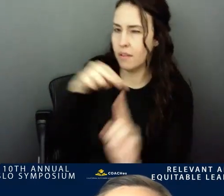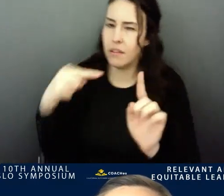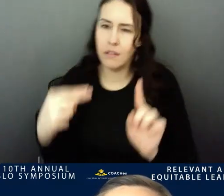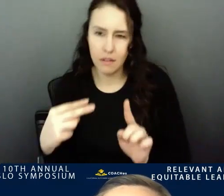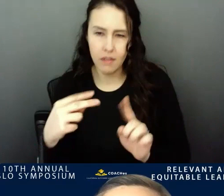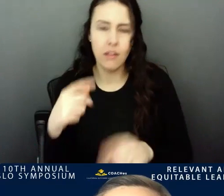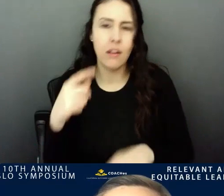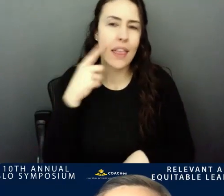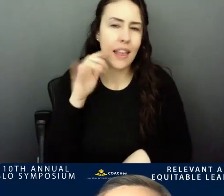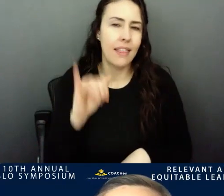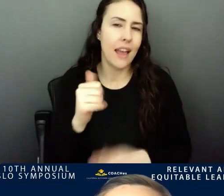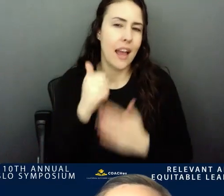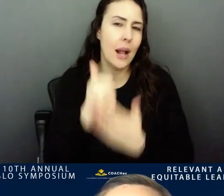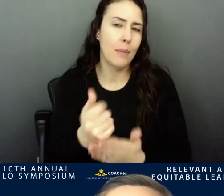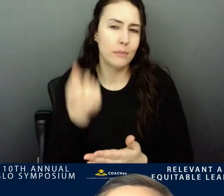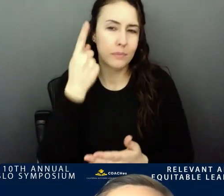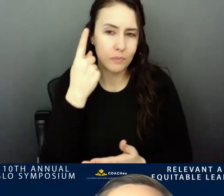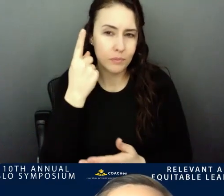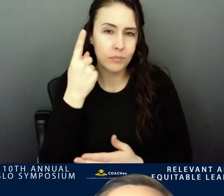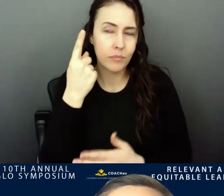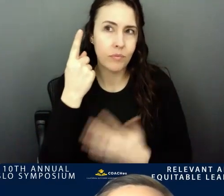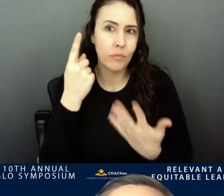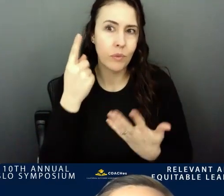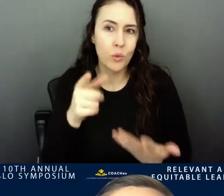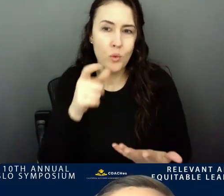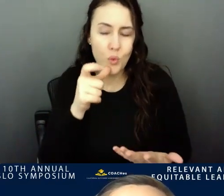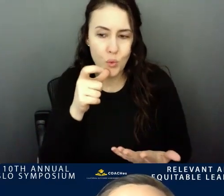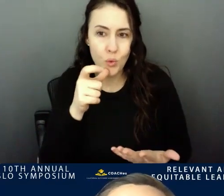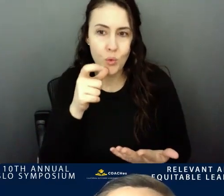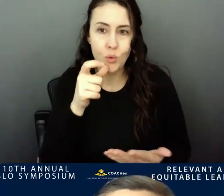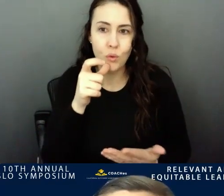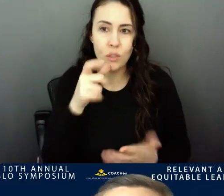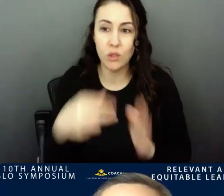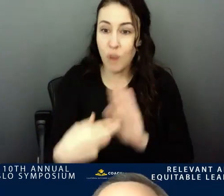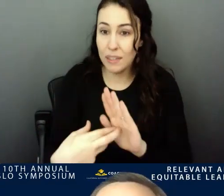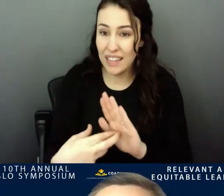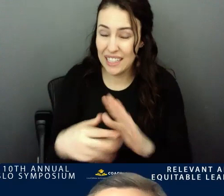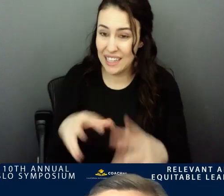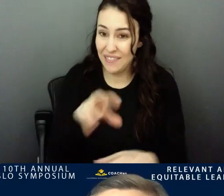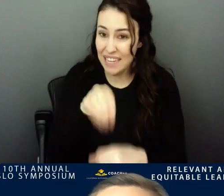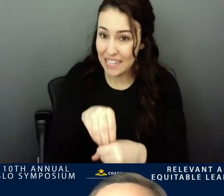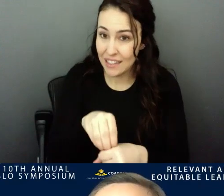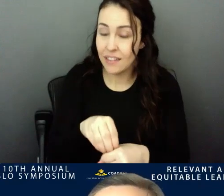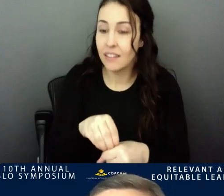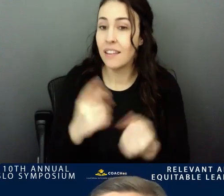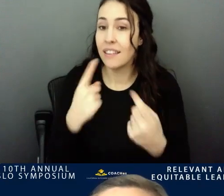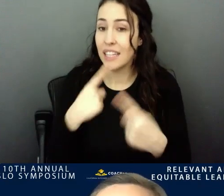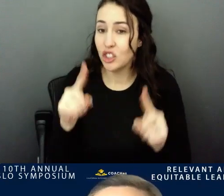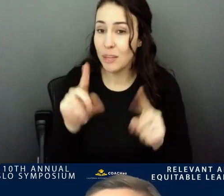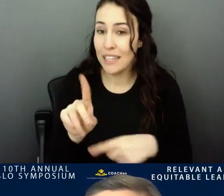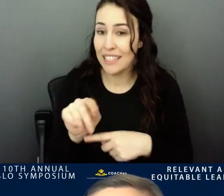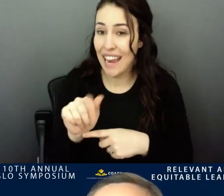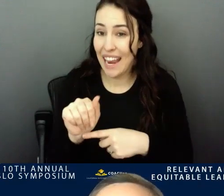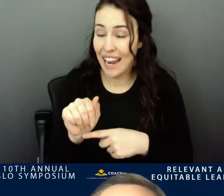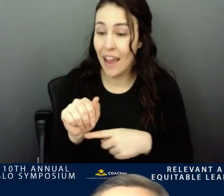you understand who's represented in the achievement data, and more importantly, who's not